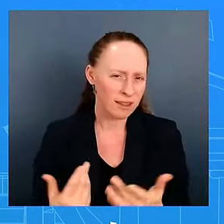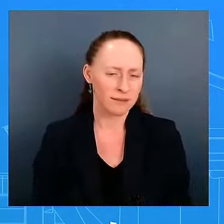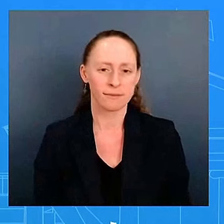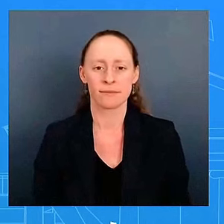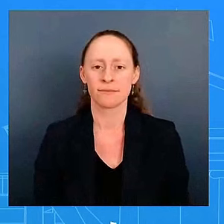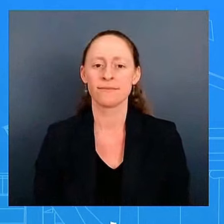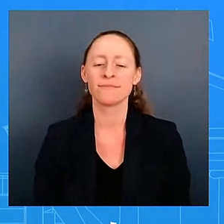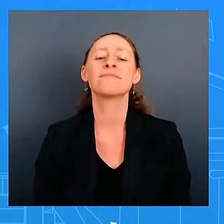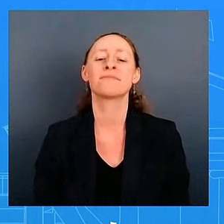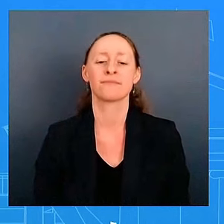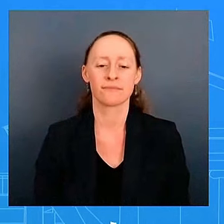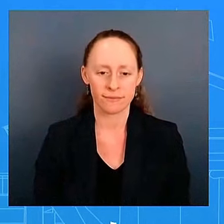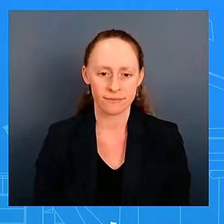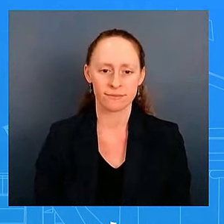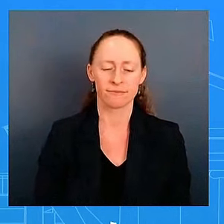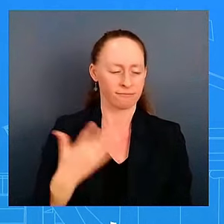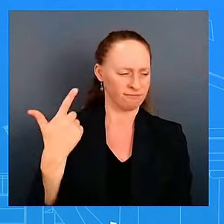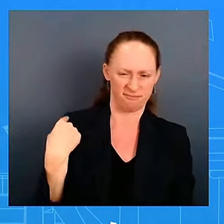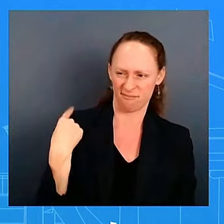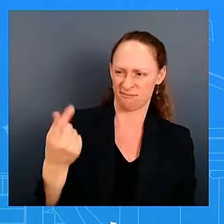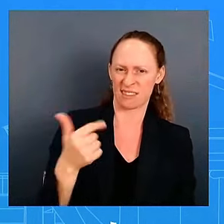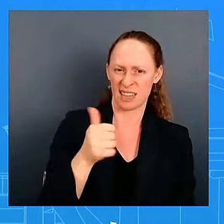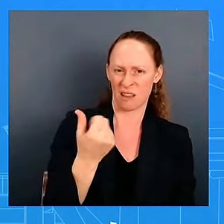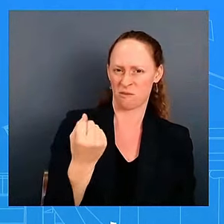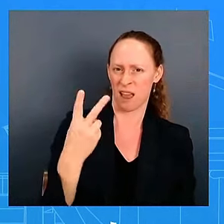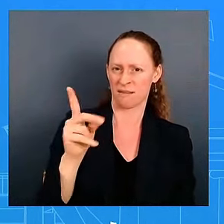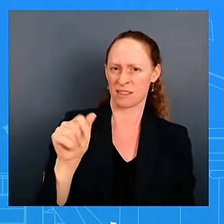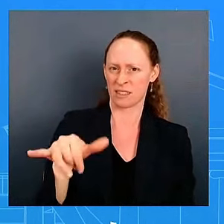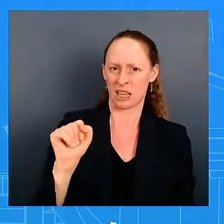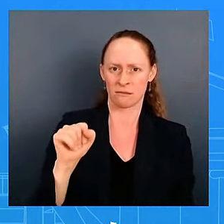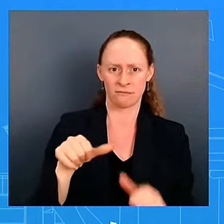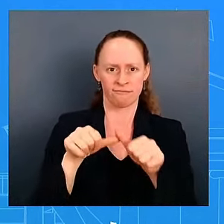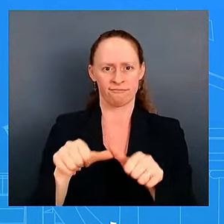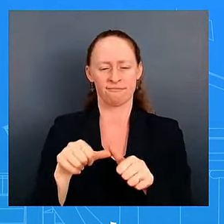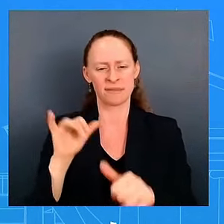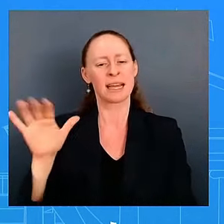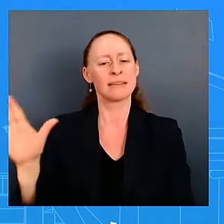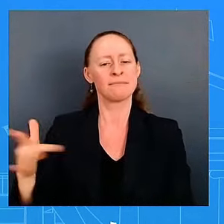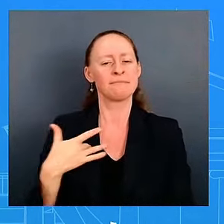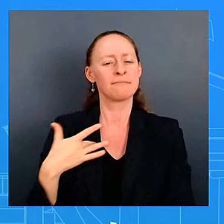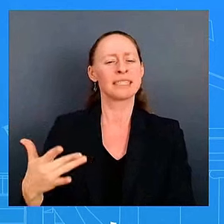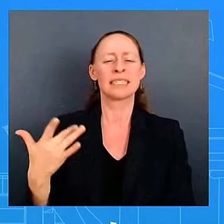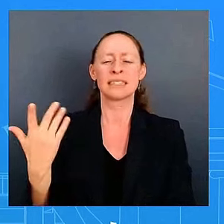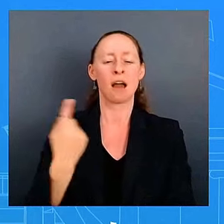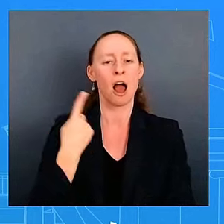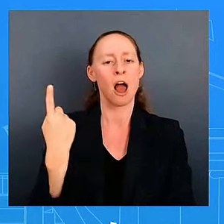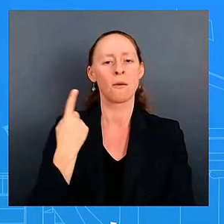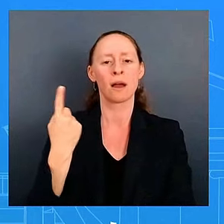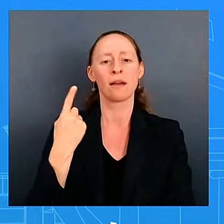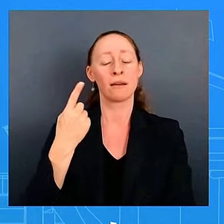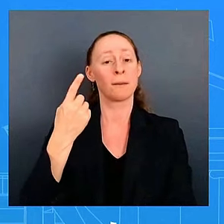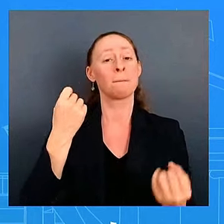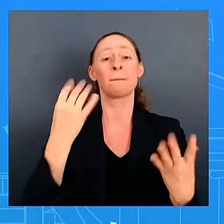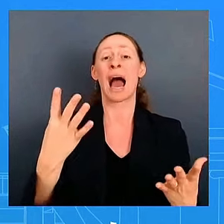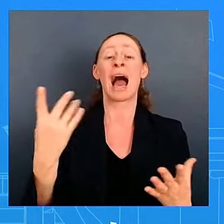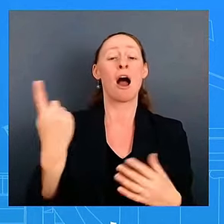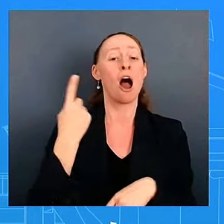He is someone that is certainly counted out many, many times in his career. People